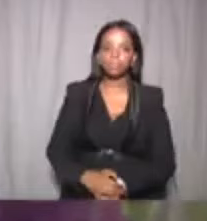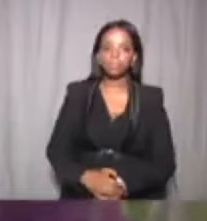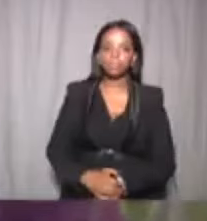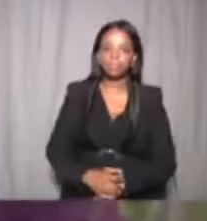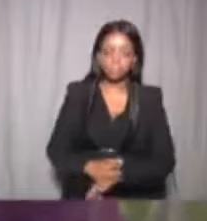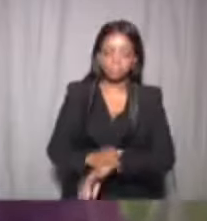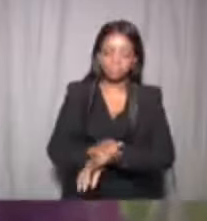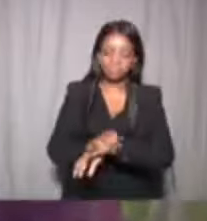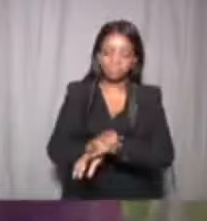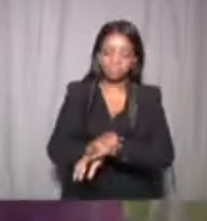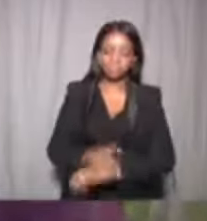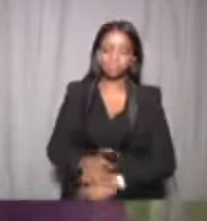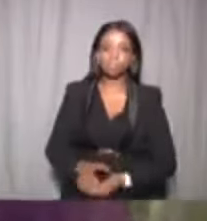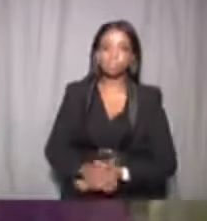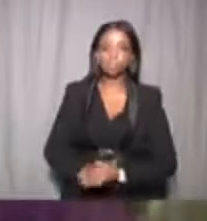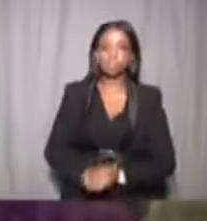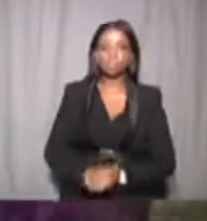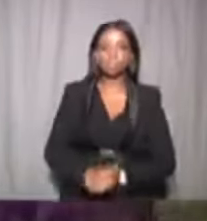Thank you.